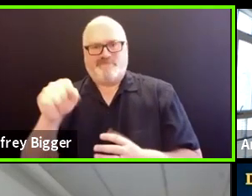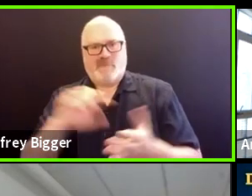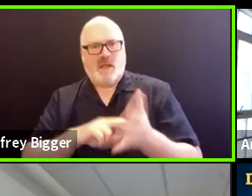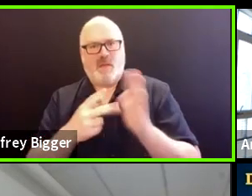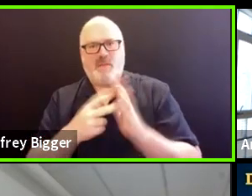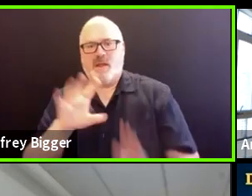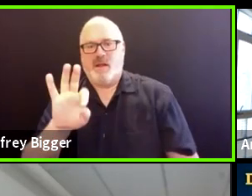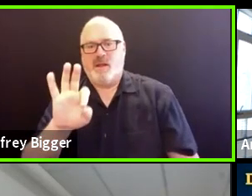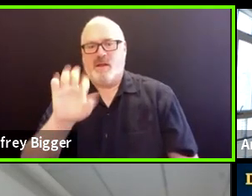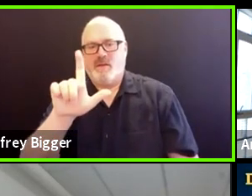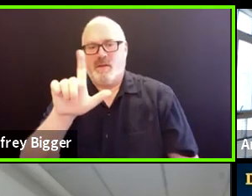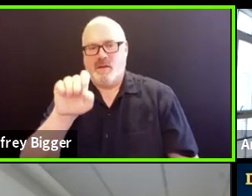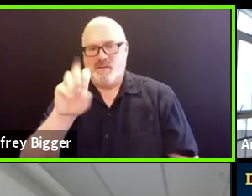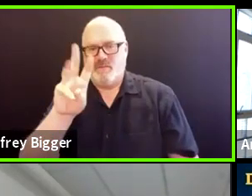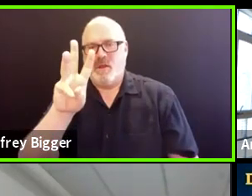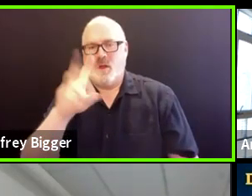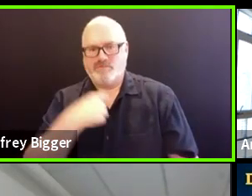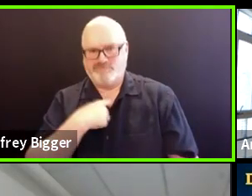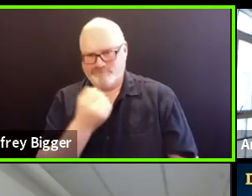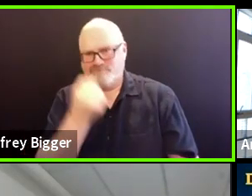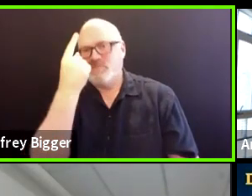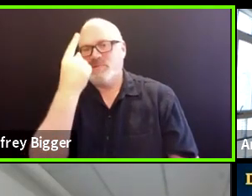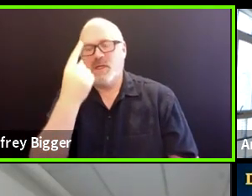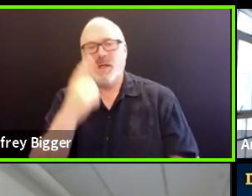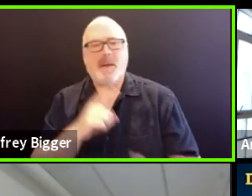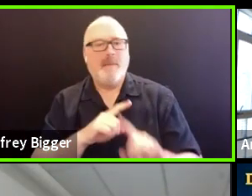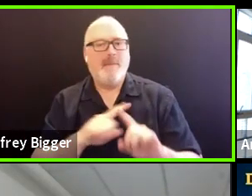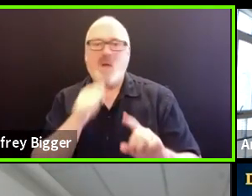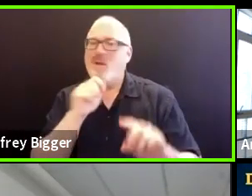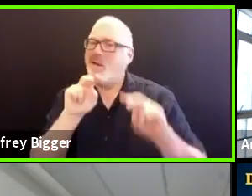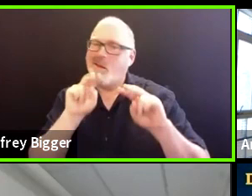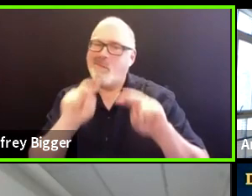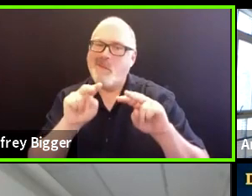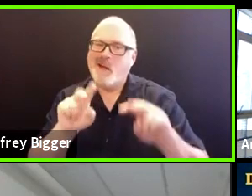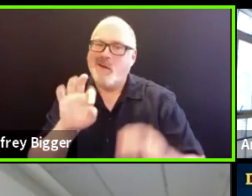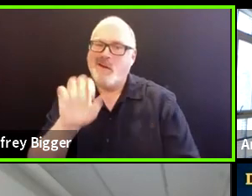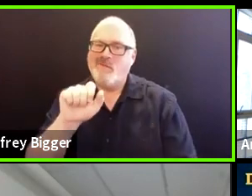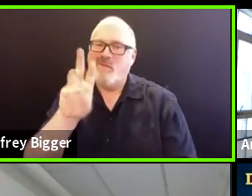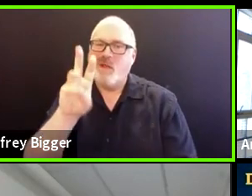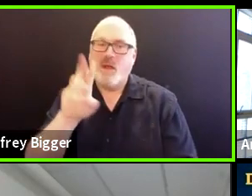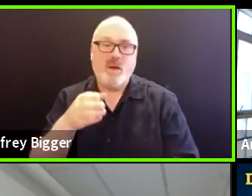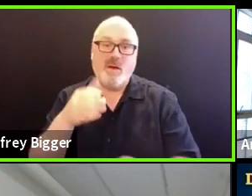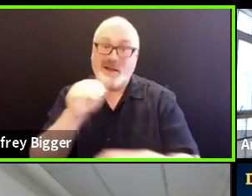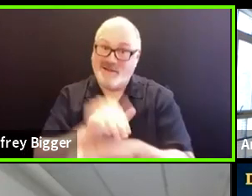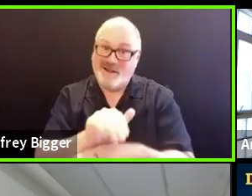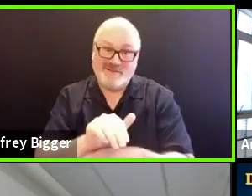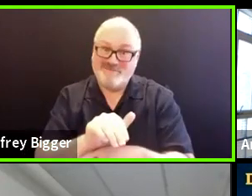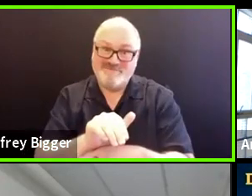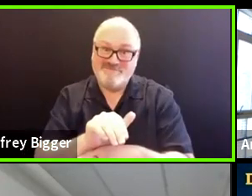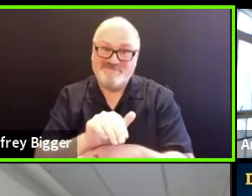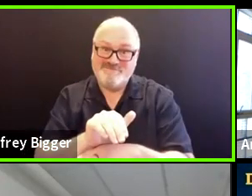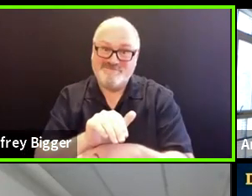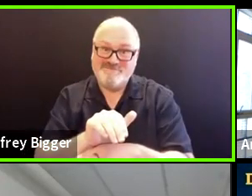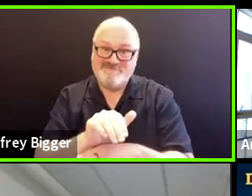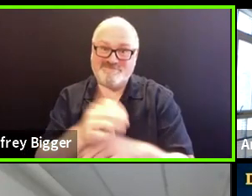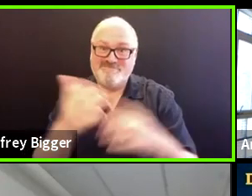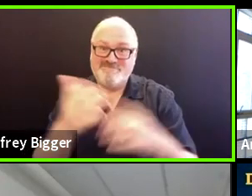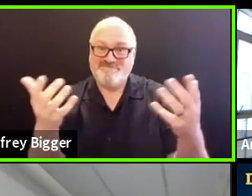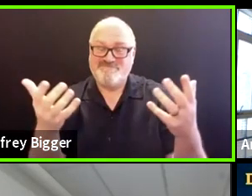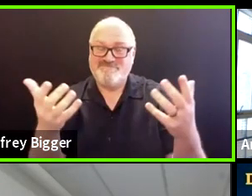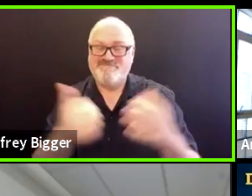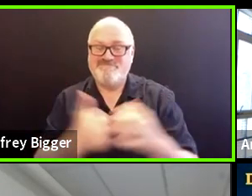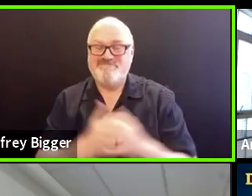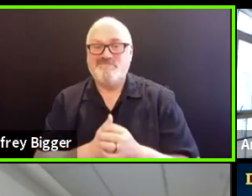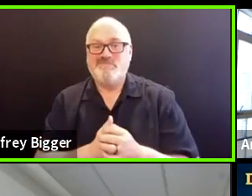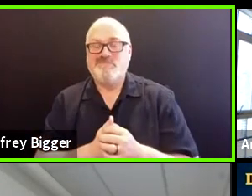I get it, but nobody's monitoring the flow after hours. You know, so